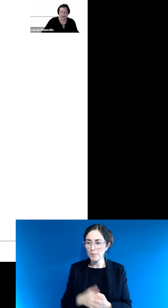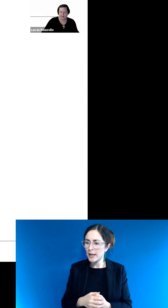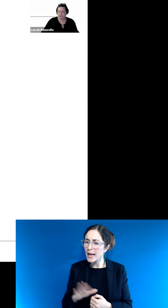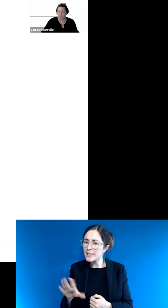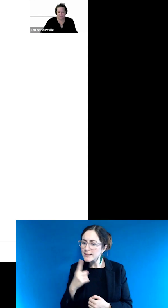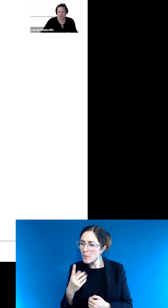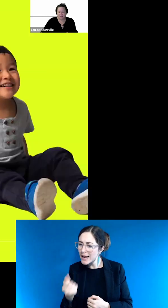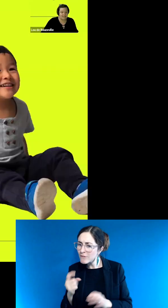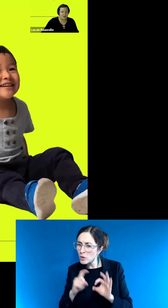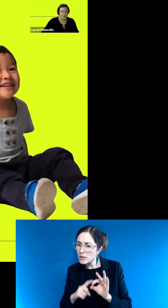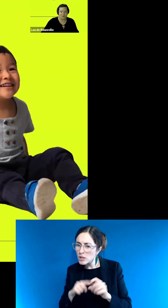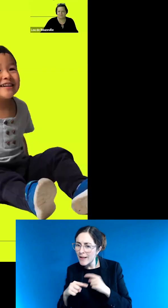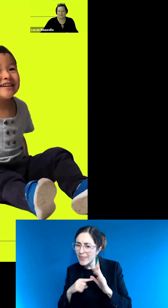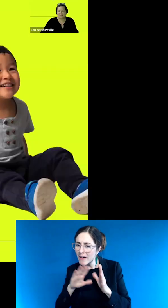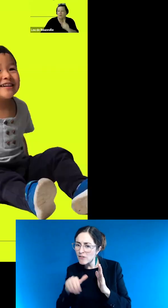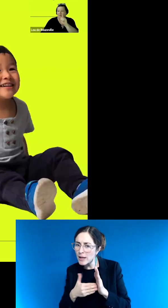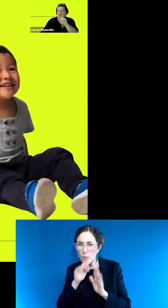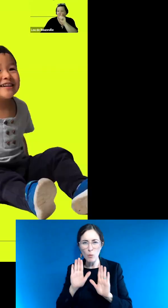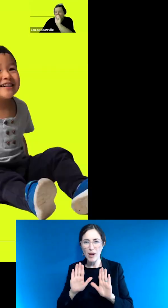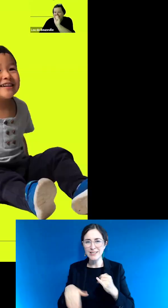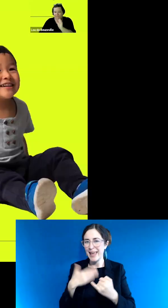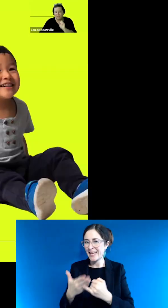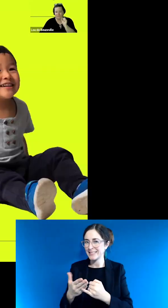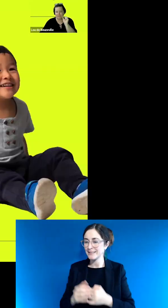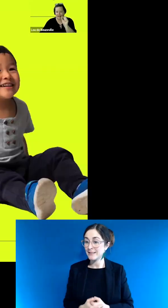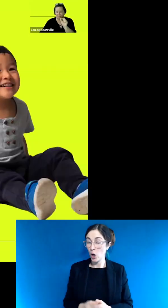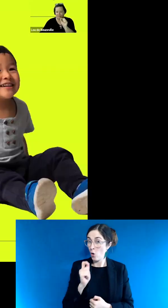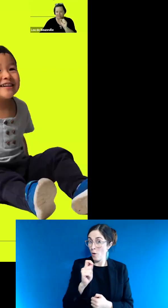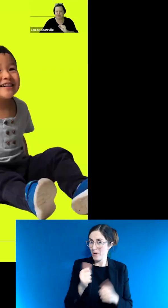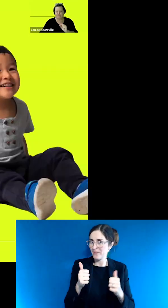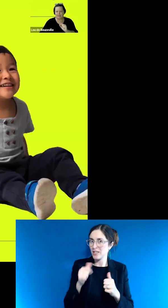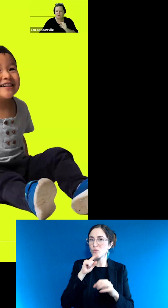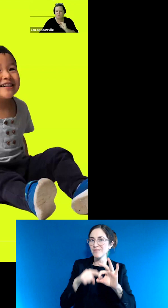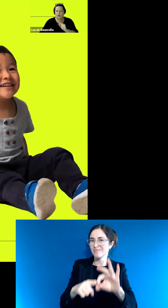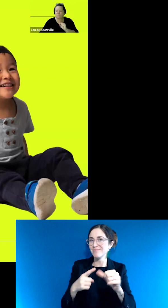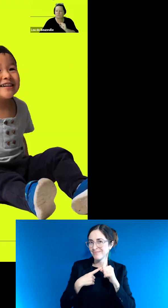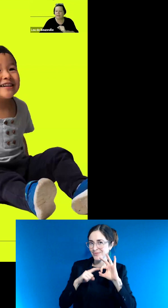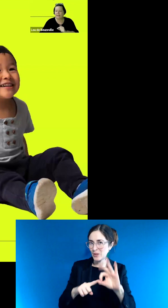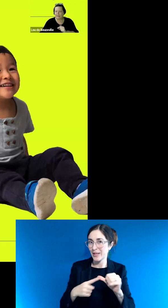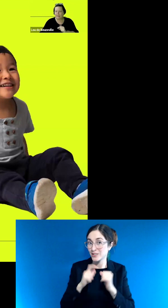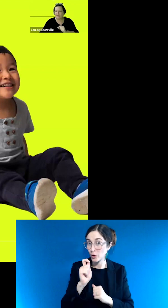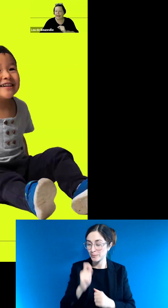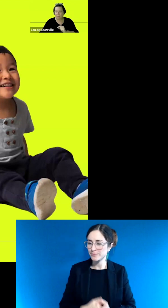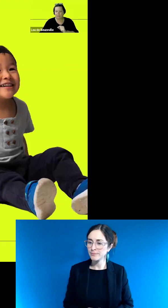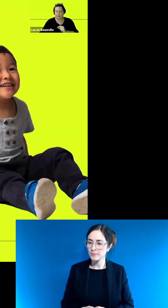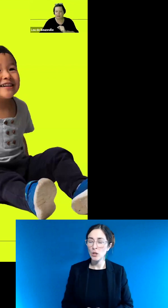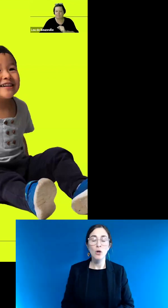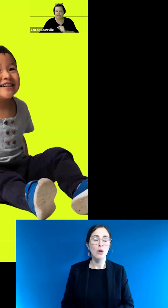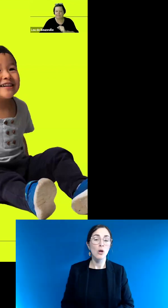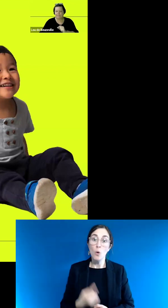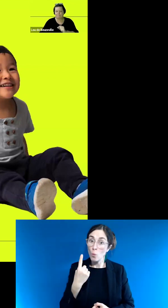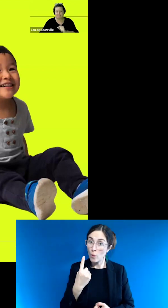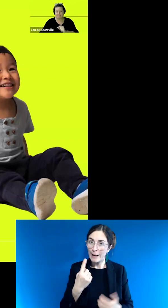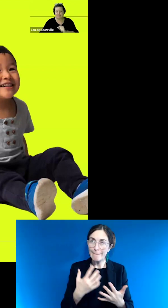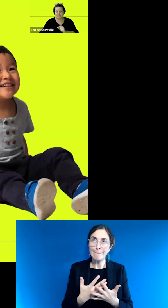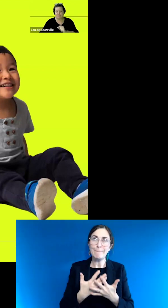about alphabet. I'm curious, but I can't see the whole question. So I'm nearly finished. I've just a couple of slides. One of the really big errors I